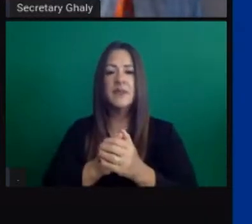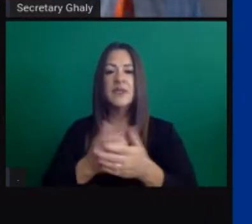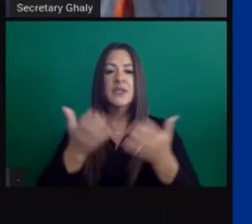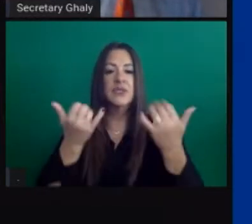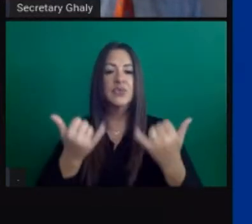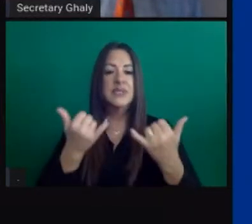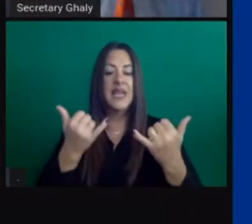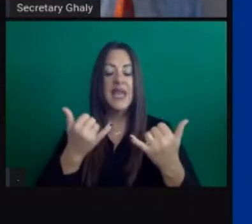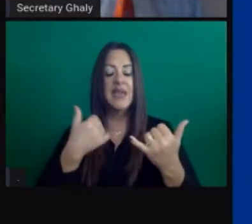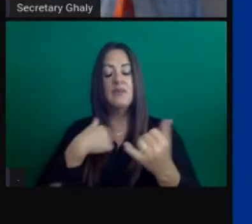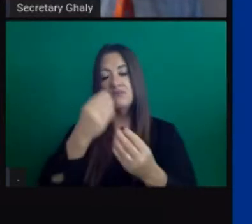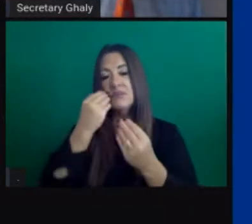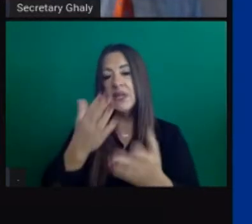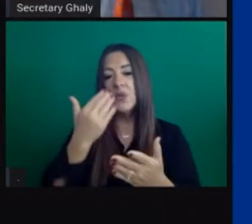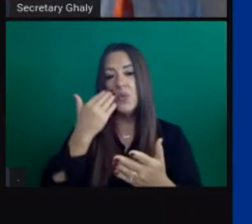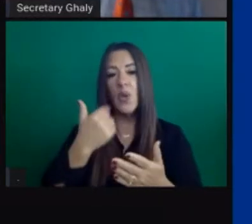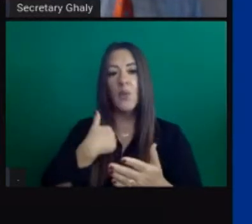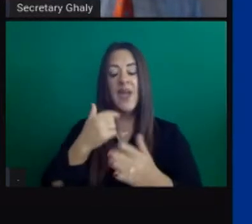we're reporting